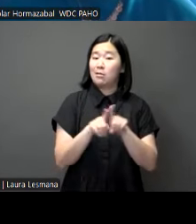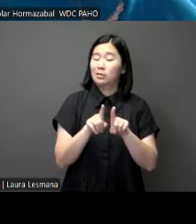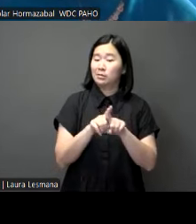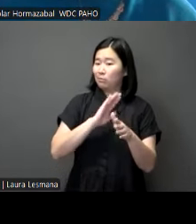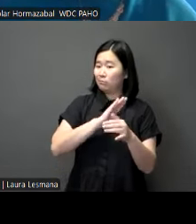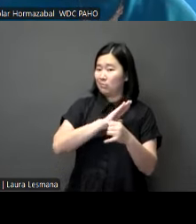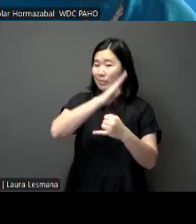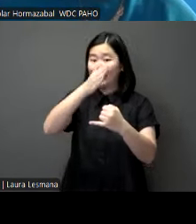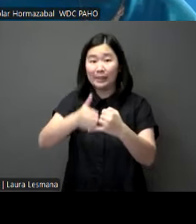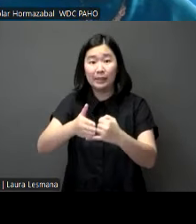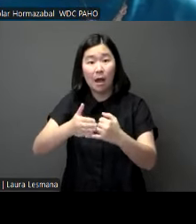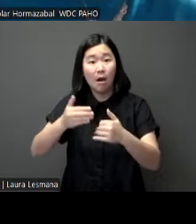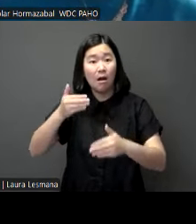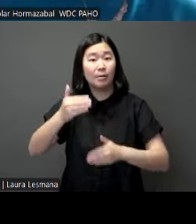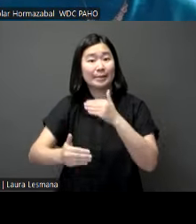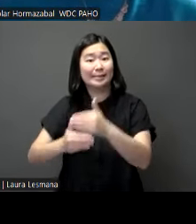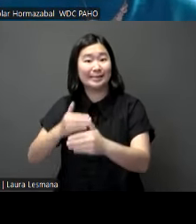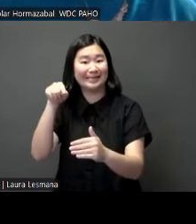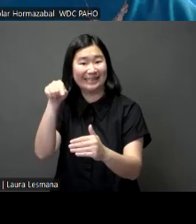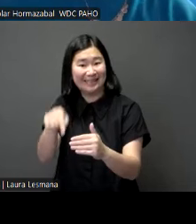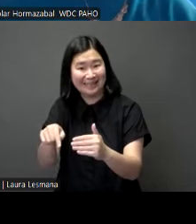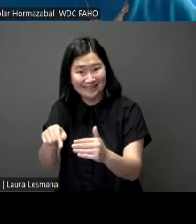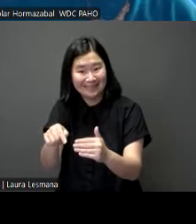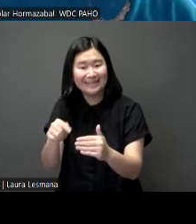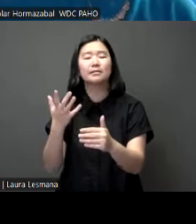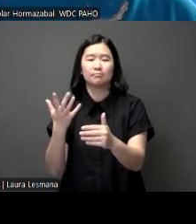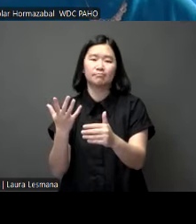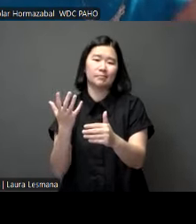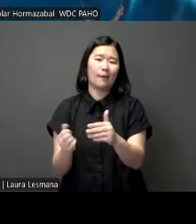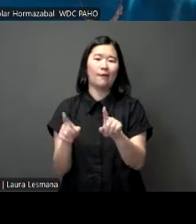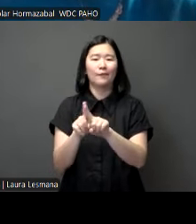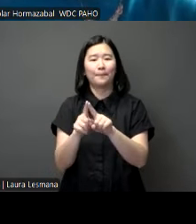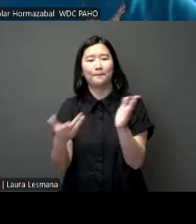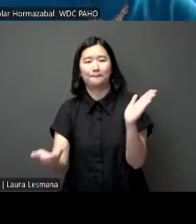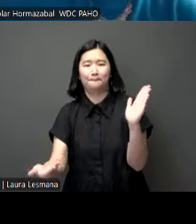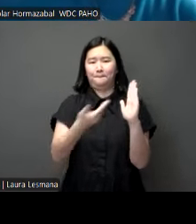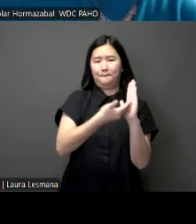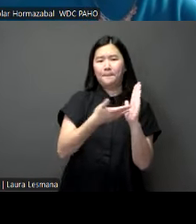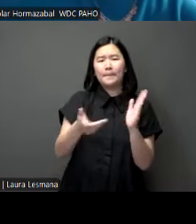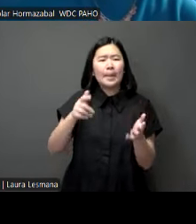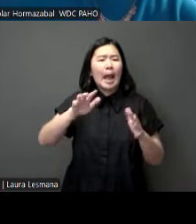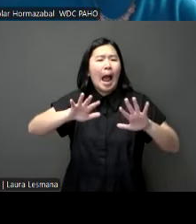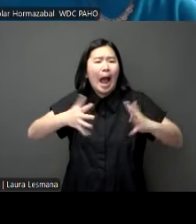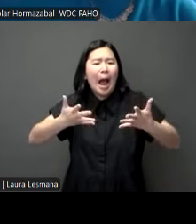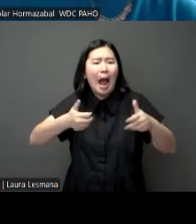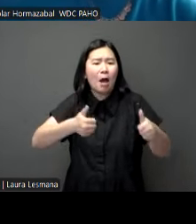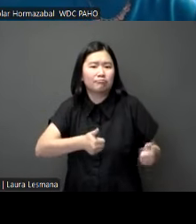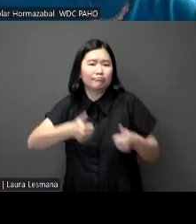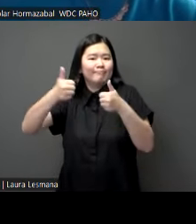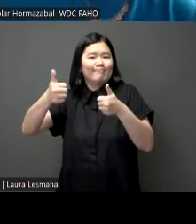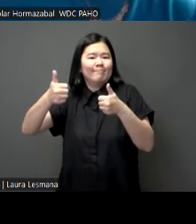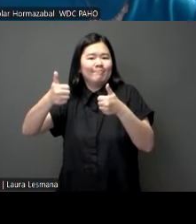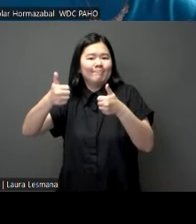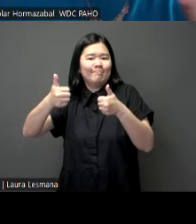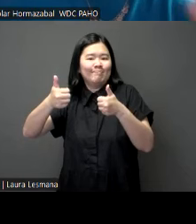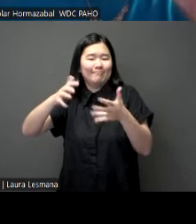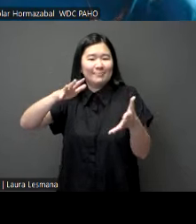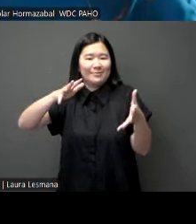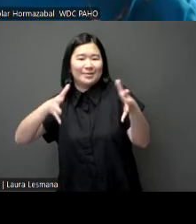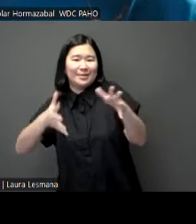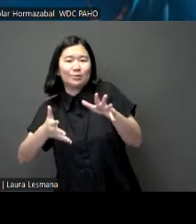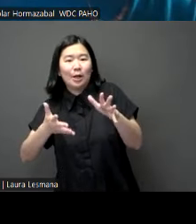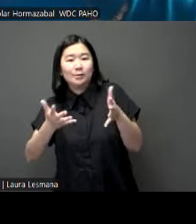For instance, perinatal health, for instance, addiction and mothers. We did an analysis with TB,